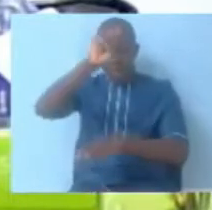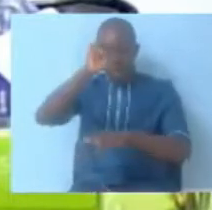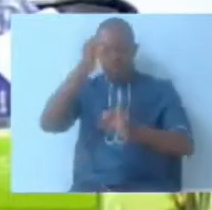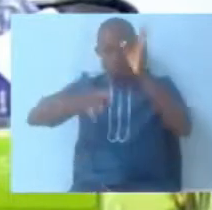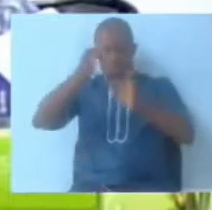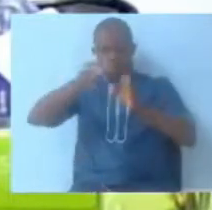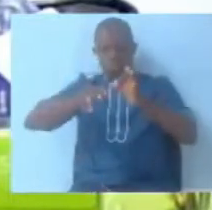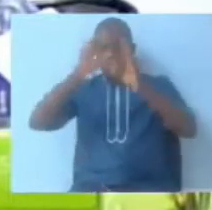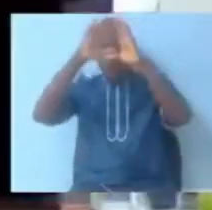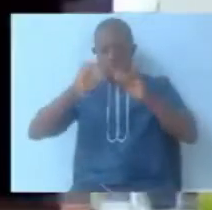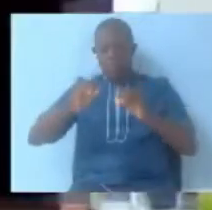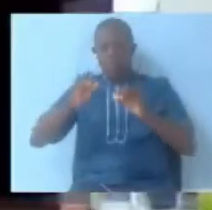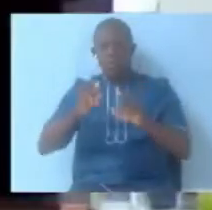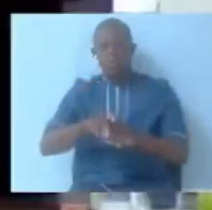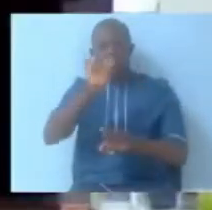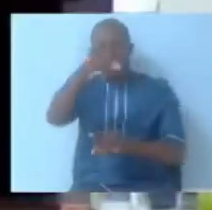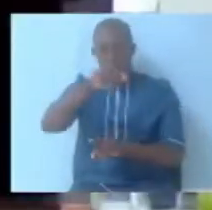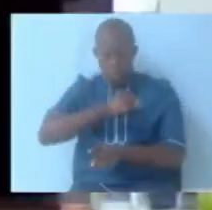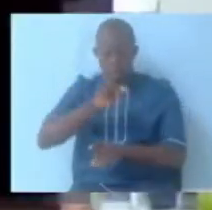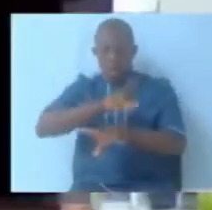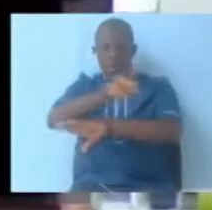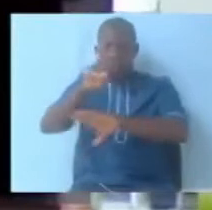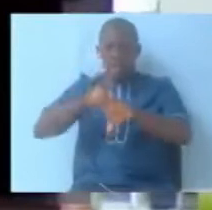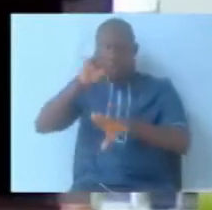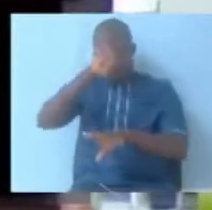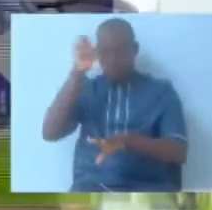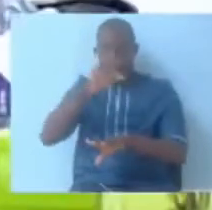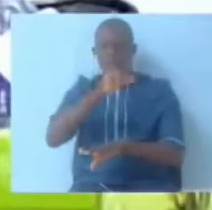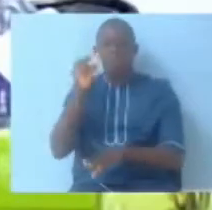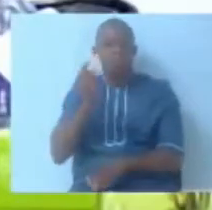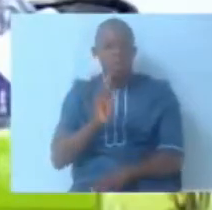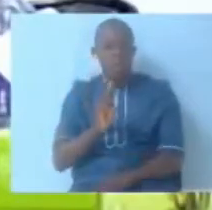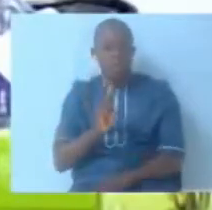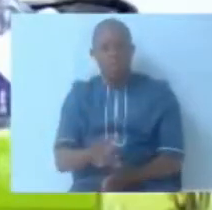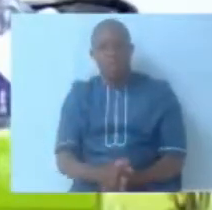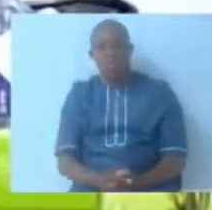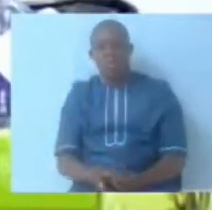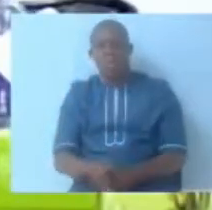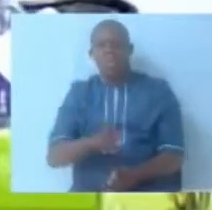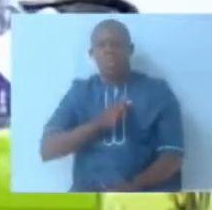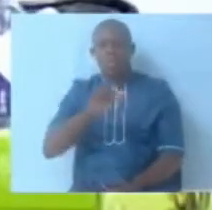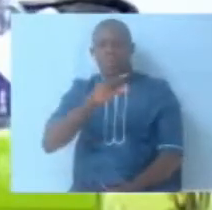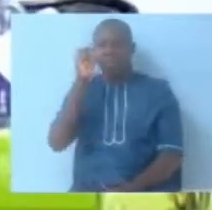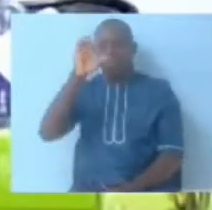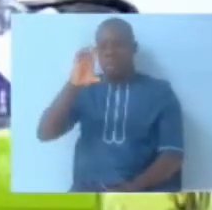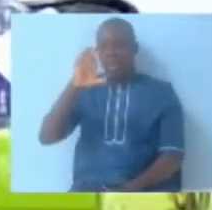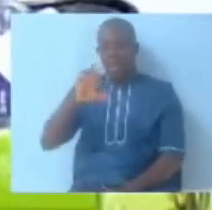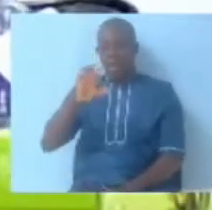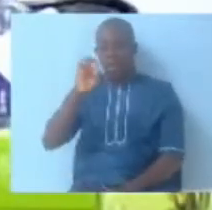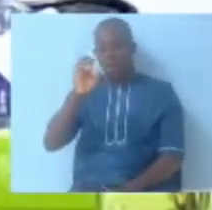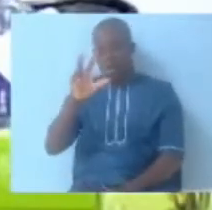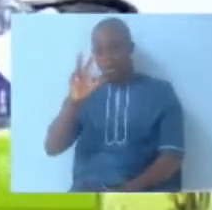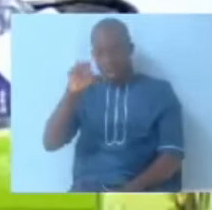bundala. And what is the name of your chambers? Ila doku bundani ngatodum. My chambers is called Crown Chambers. Nadoku